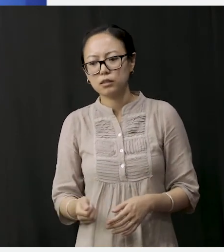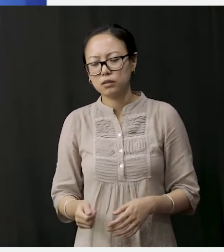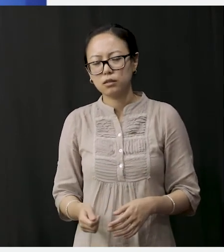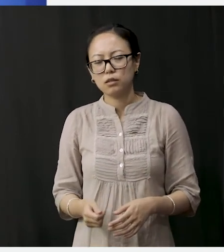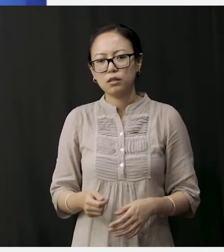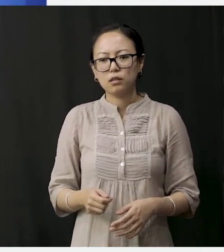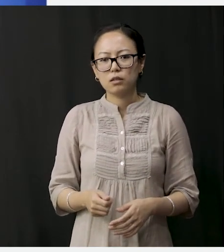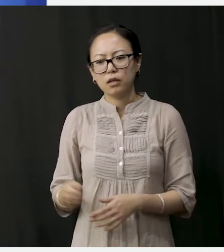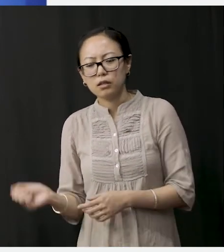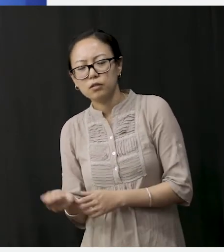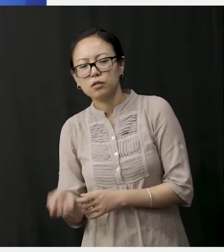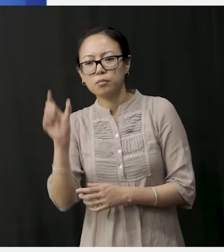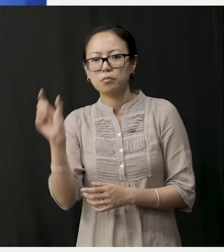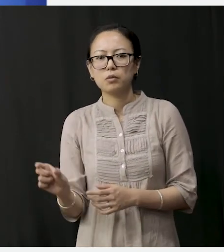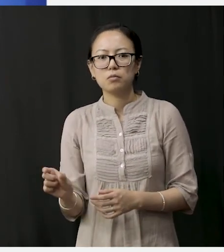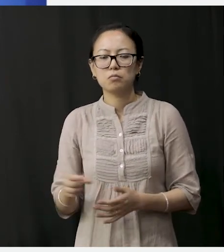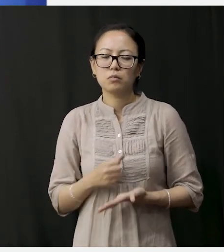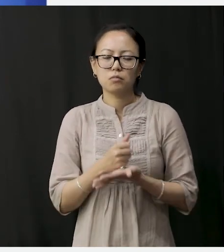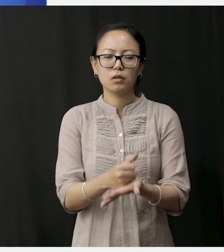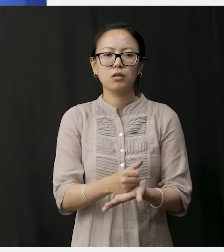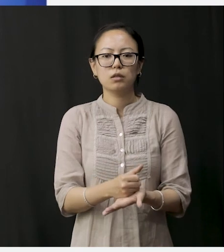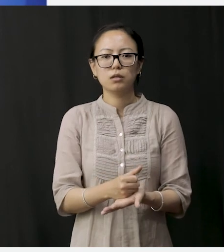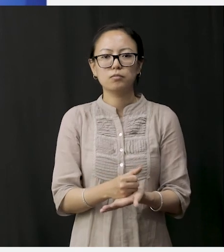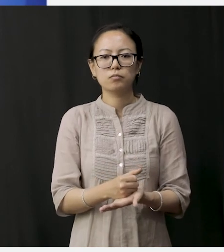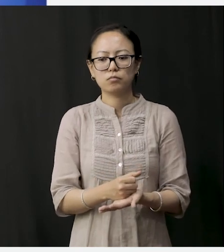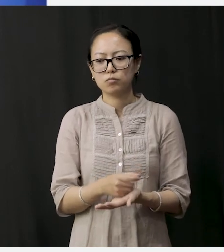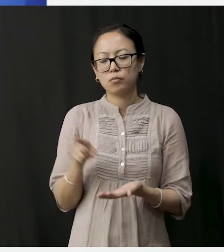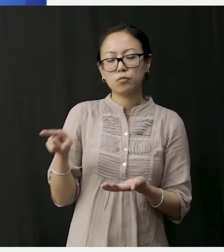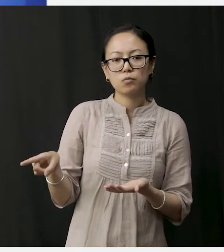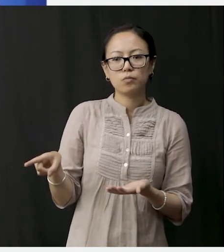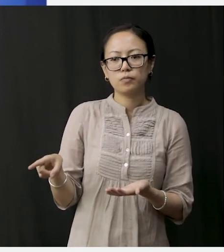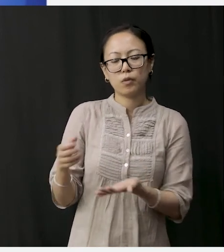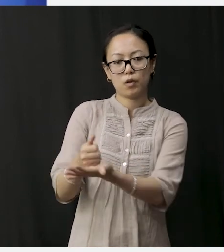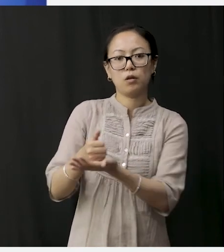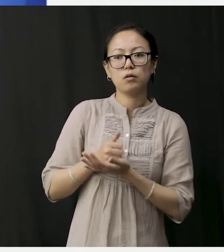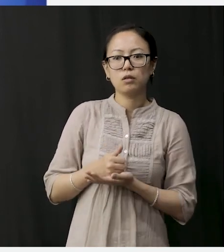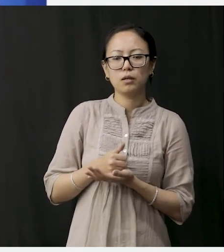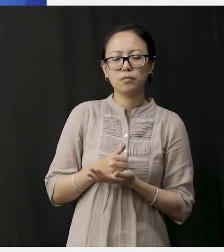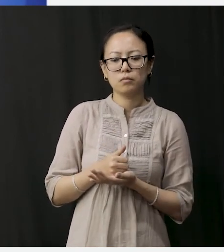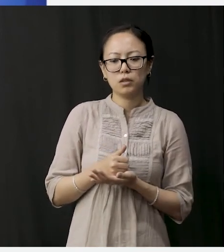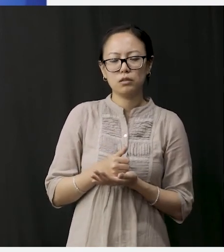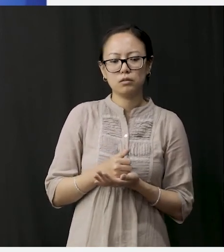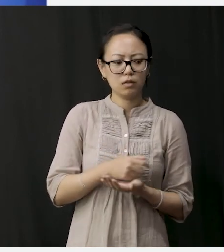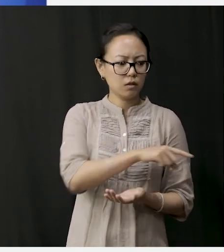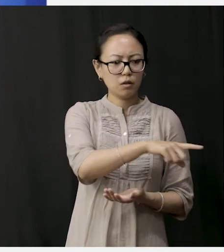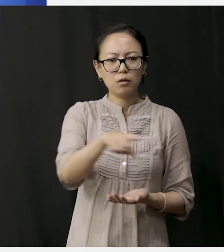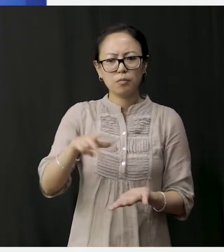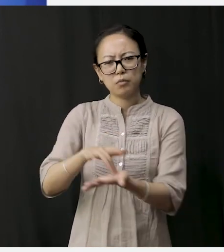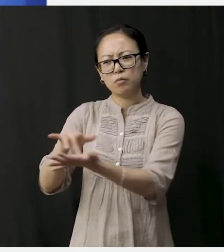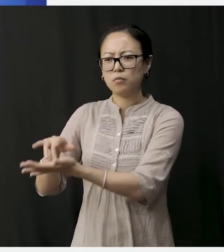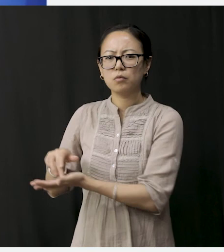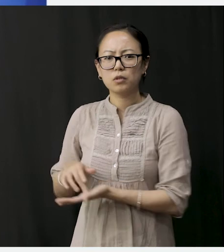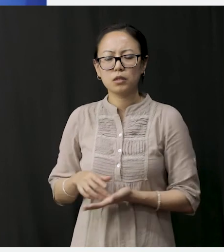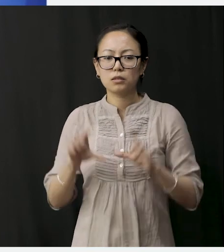society, our town, our environment is so clean, right? So no matter, even if a person is doing a high job or a low